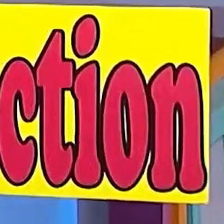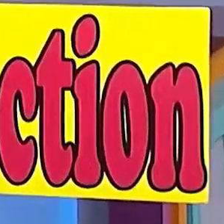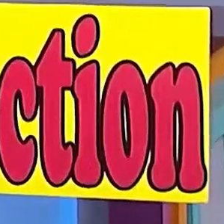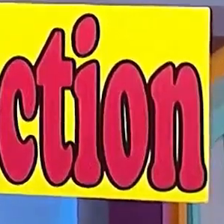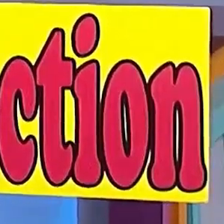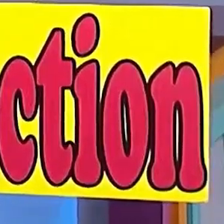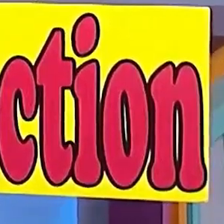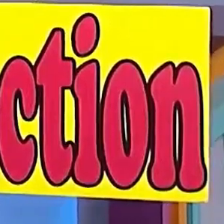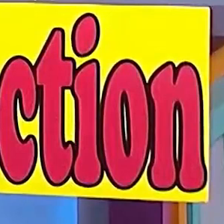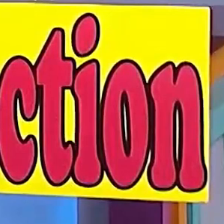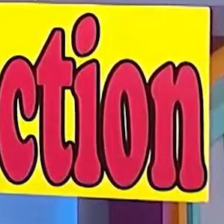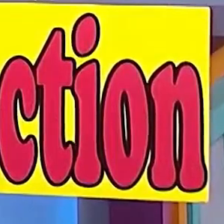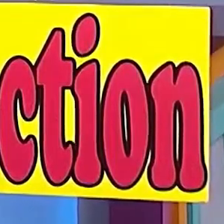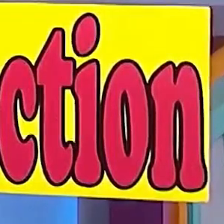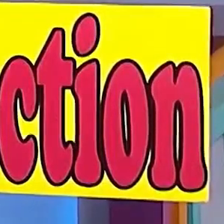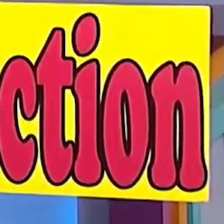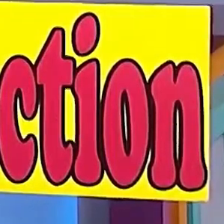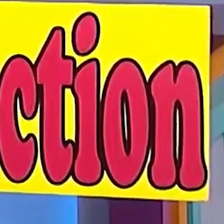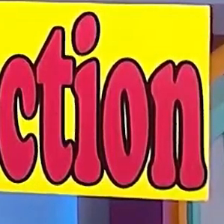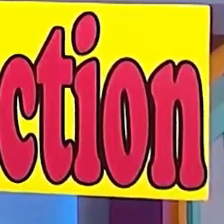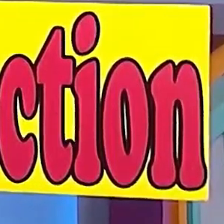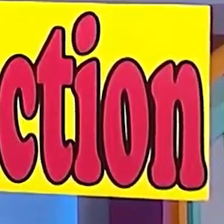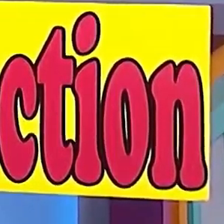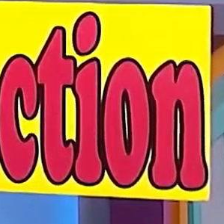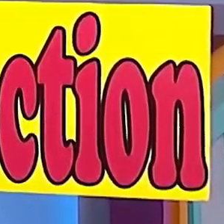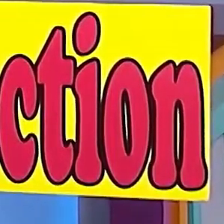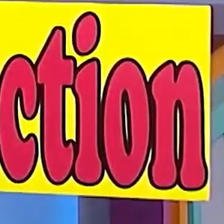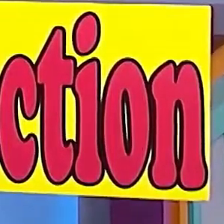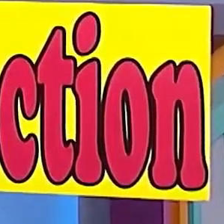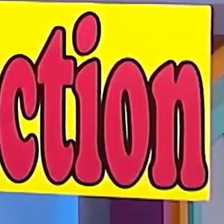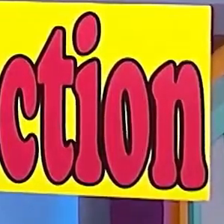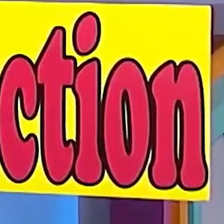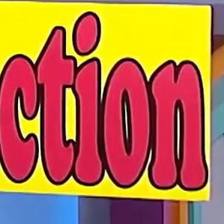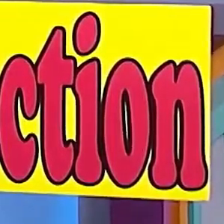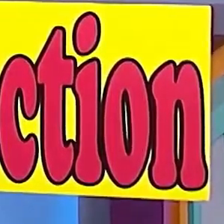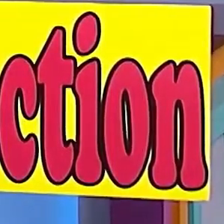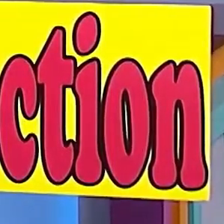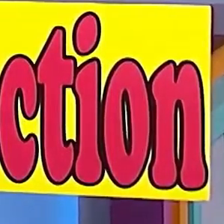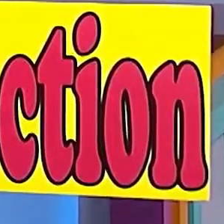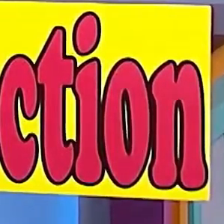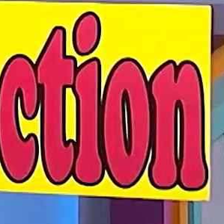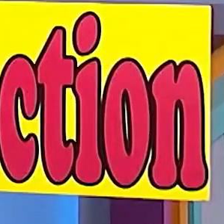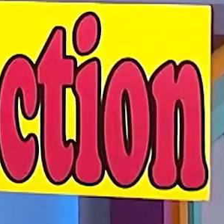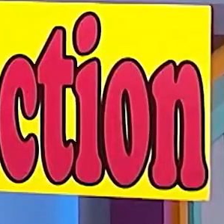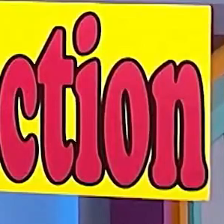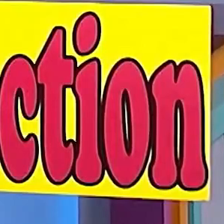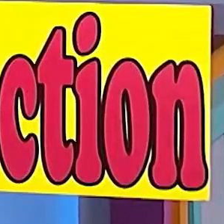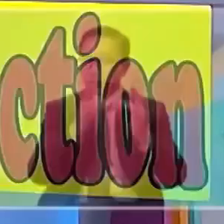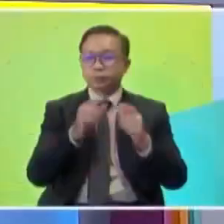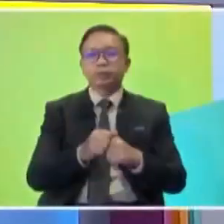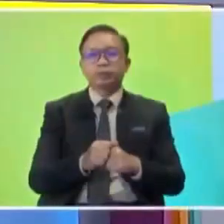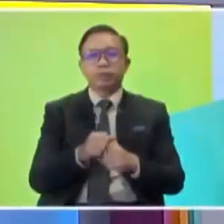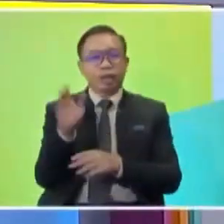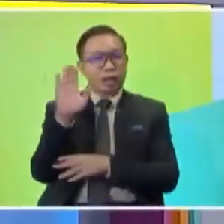correct? Exactly. Exactly. There must be a student. There must be students. Yes. So besides me as a student, I also have some pupils on Google Meets. Let's say hi to